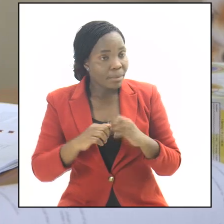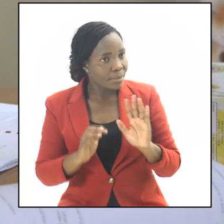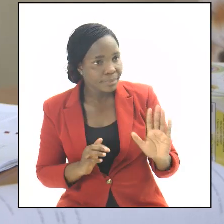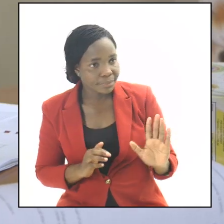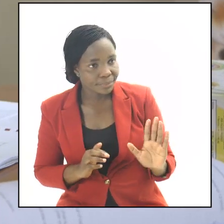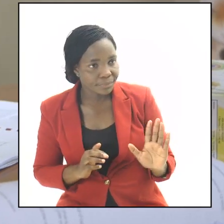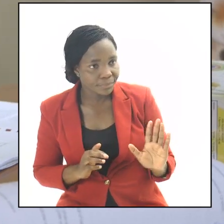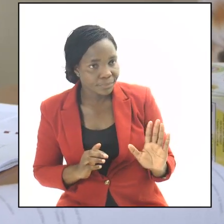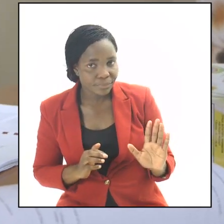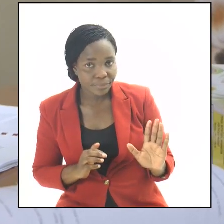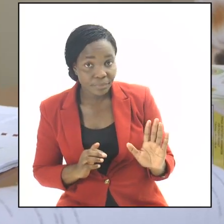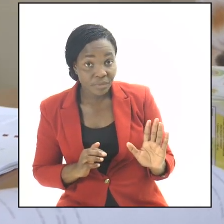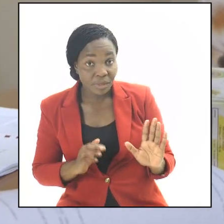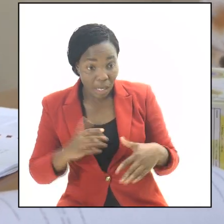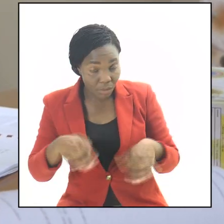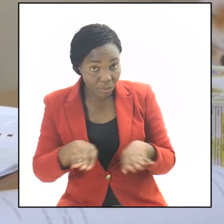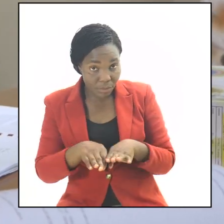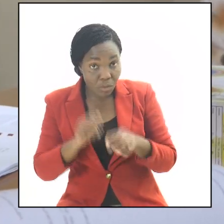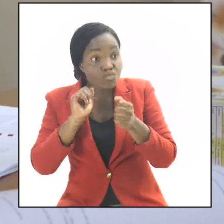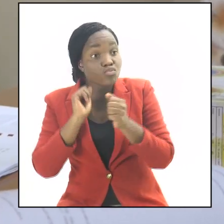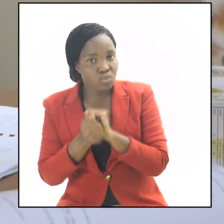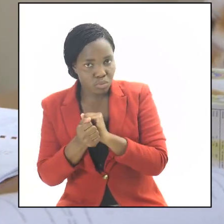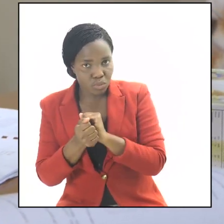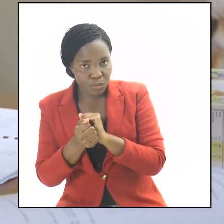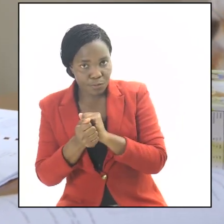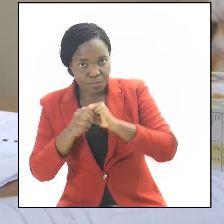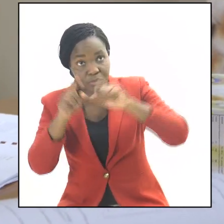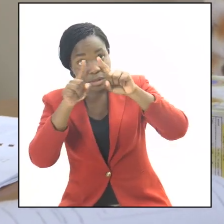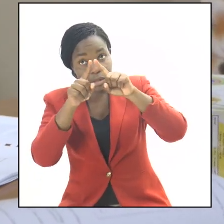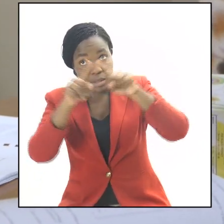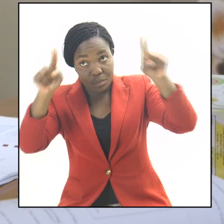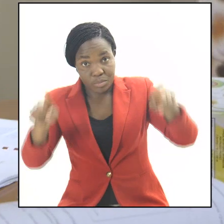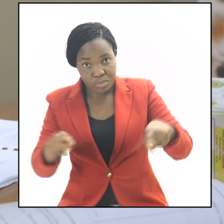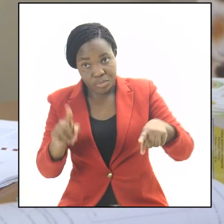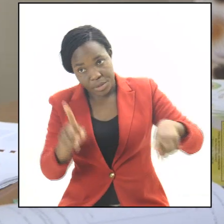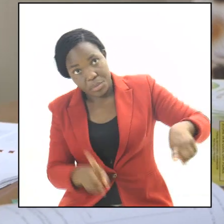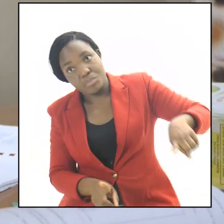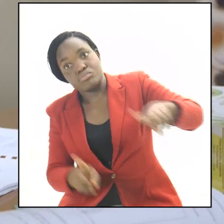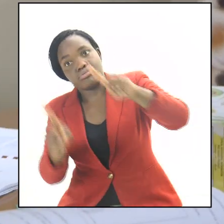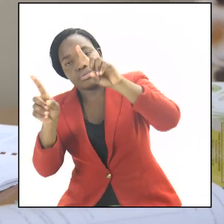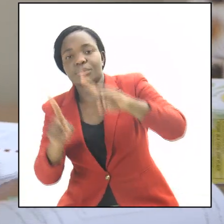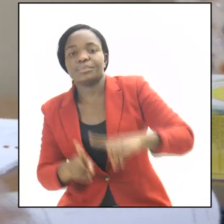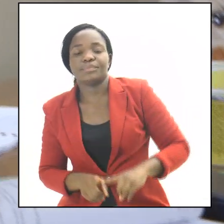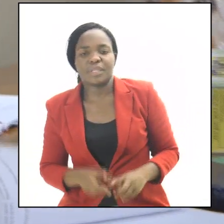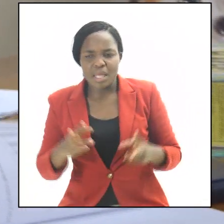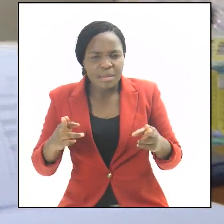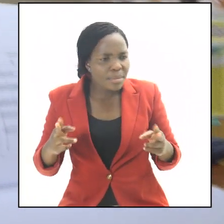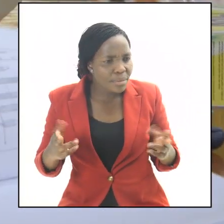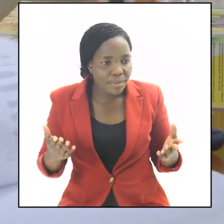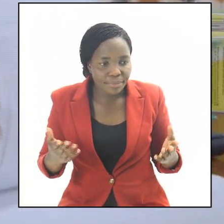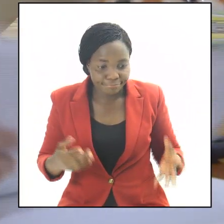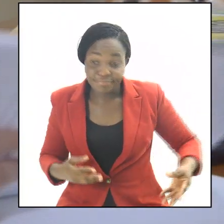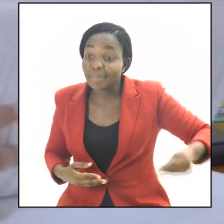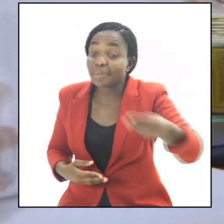though. To do this, we are going to change the rectangle into a parallelogram. Where are those scissors? Here they